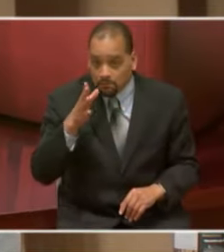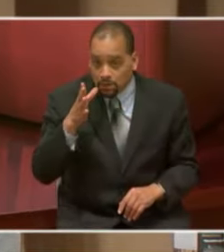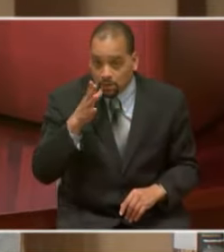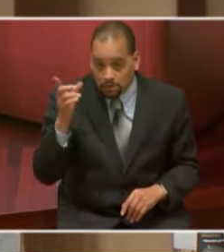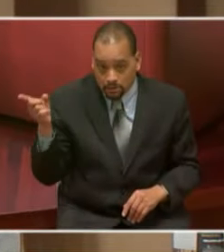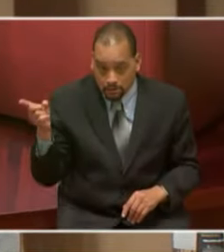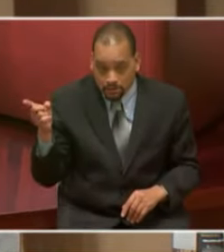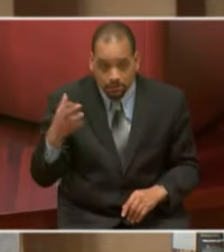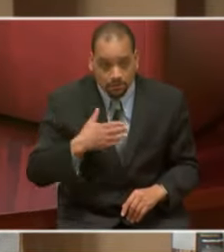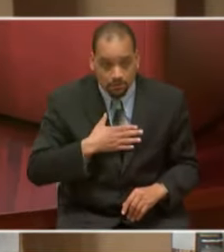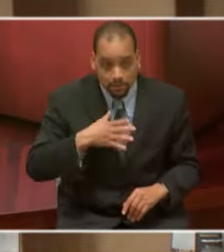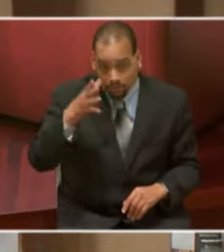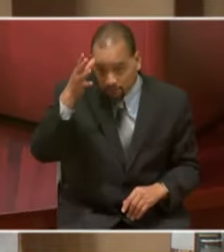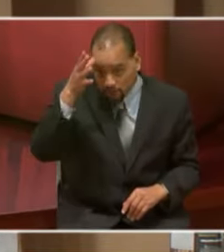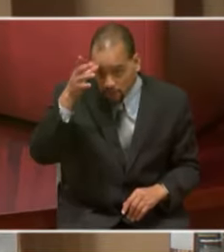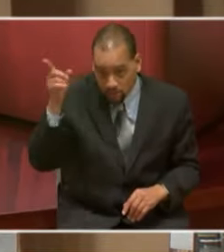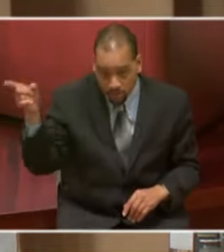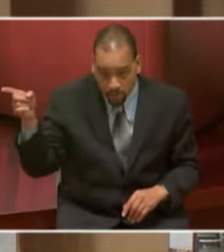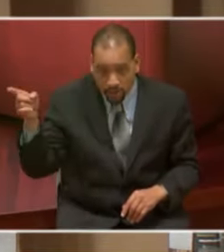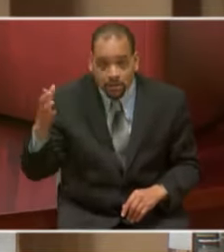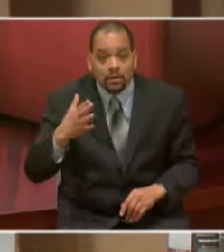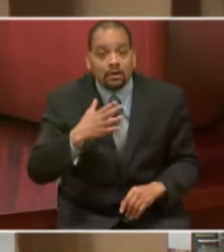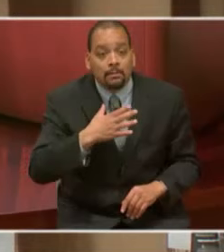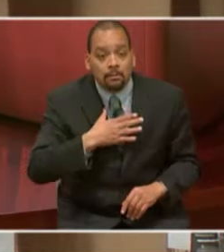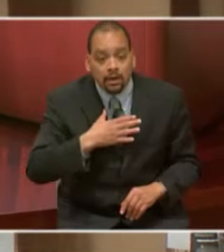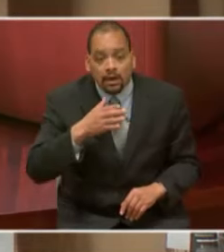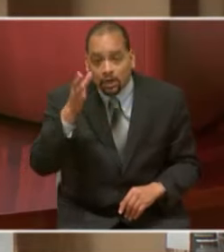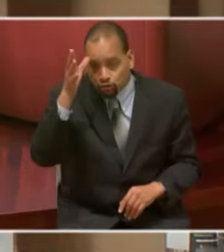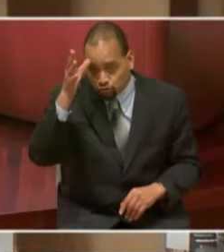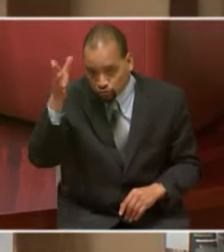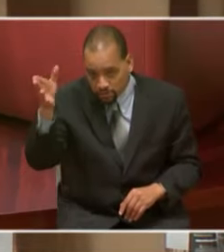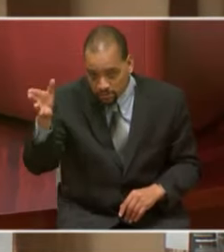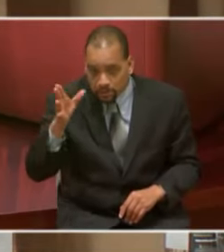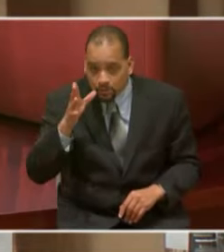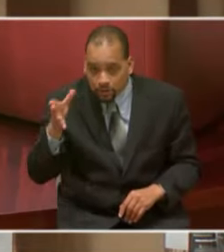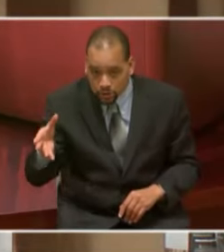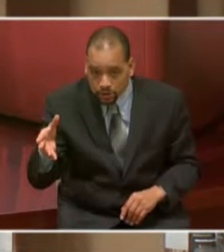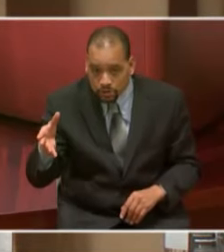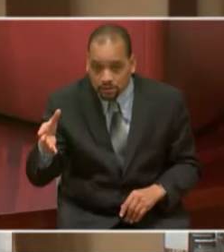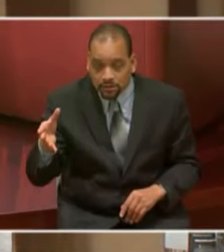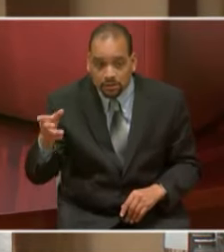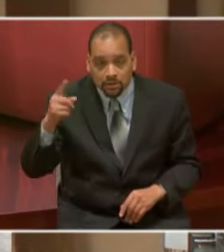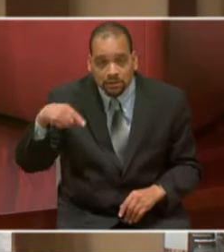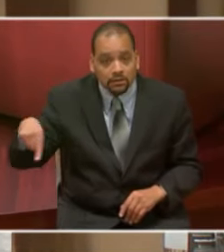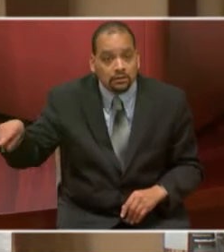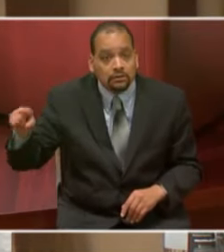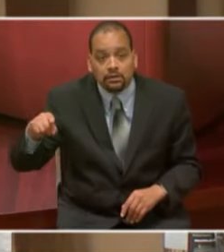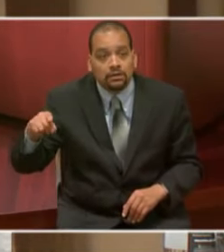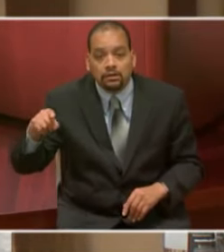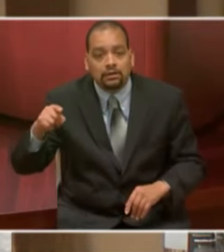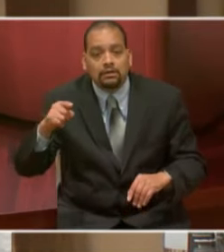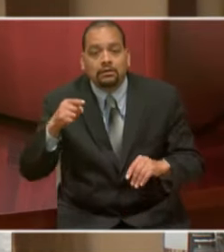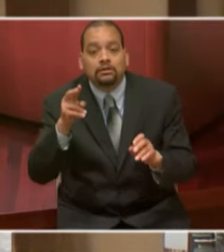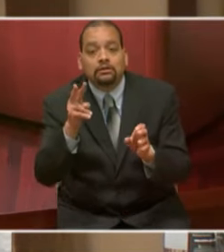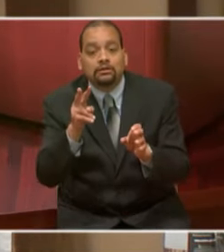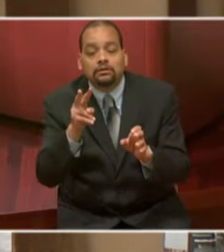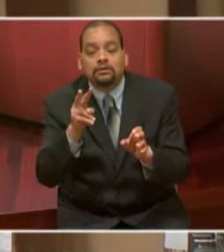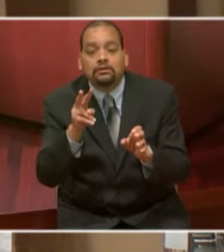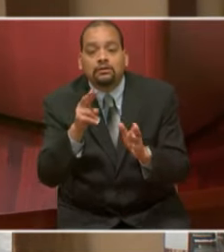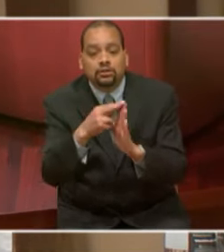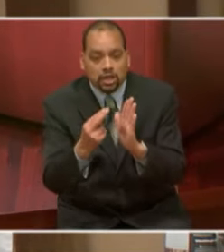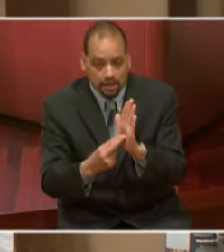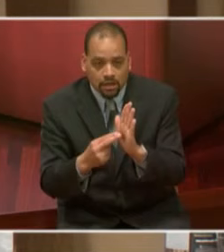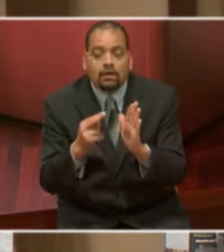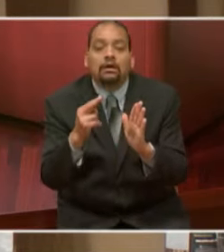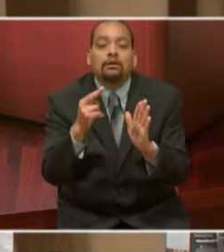considered to lay down the way of peace, love, and nonviolent. It is for